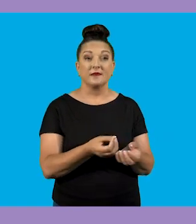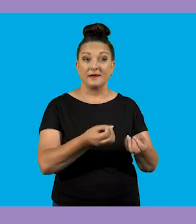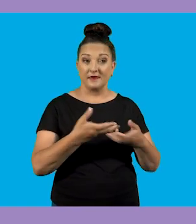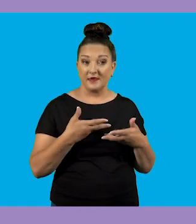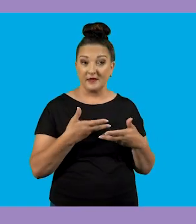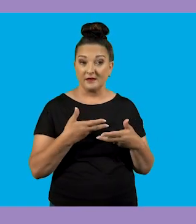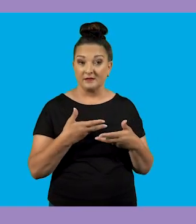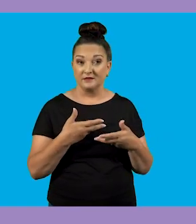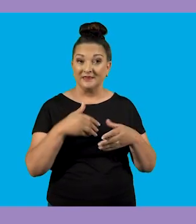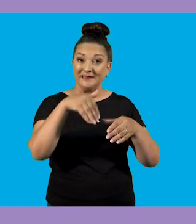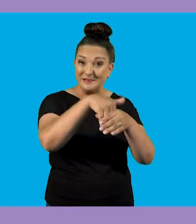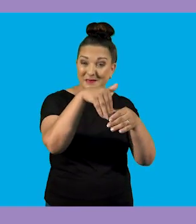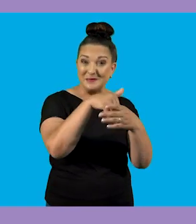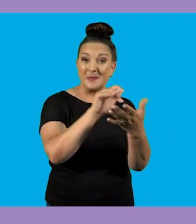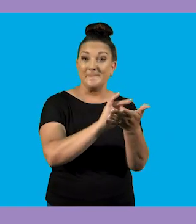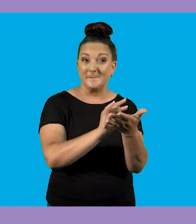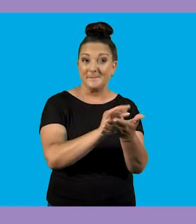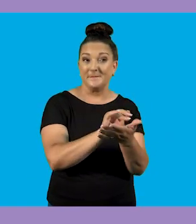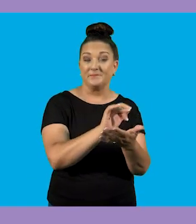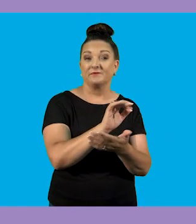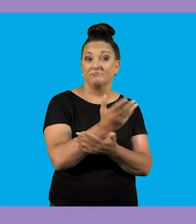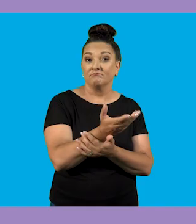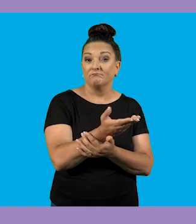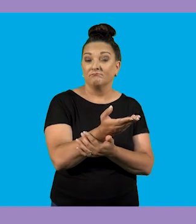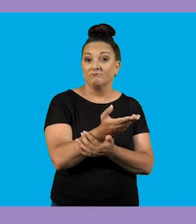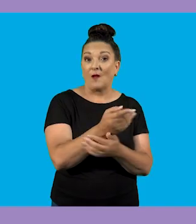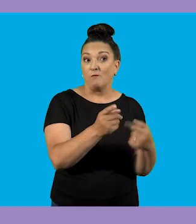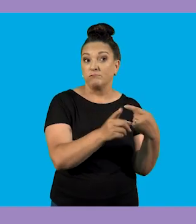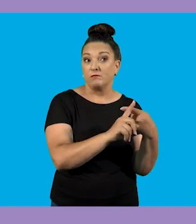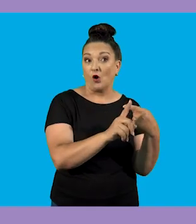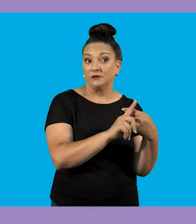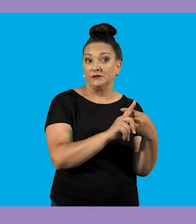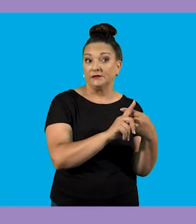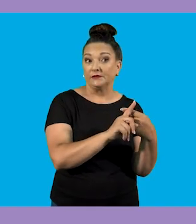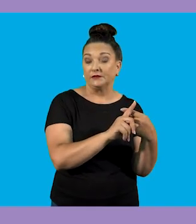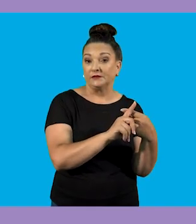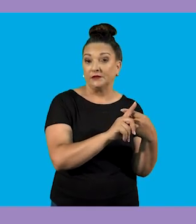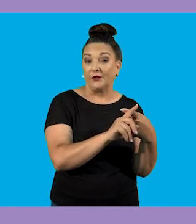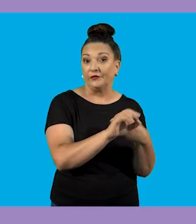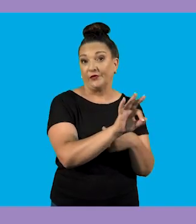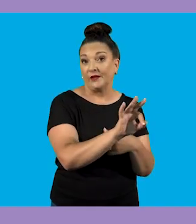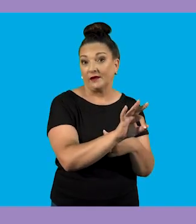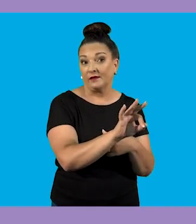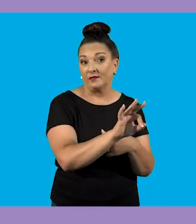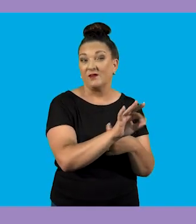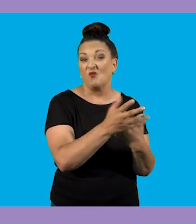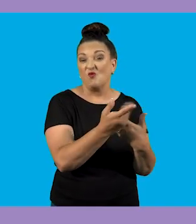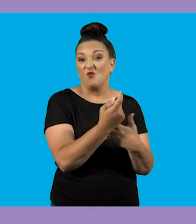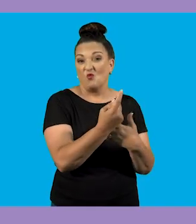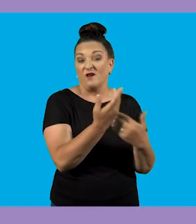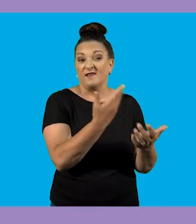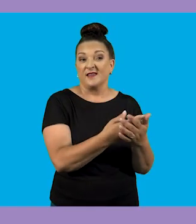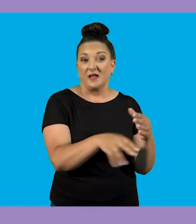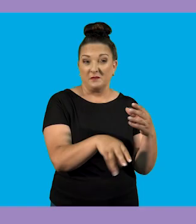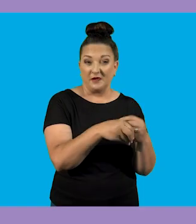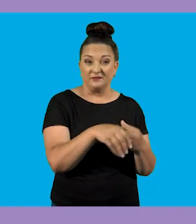me the middle term, which is the positive 3, or the 3 that is being added there.